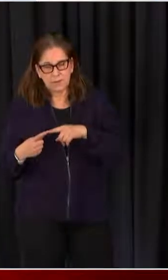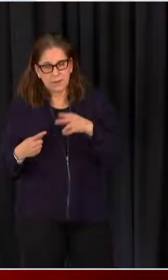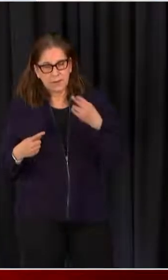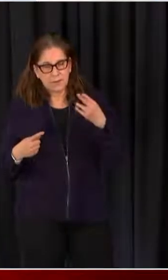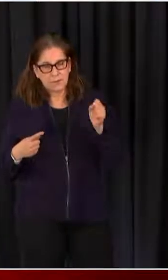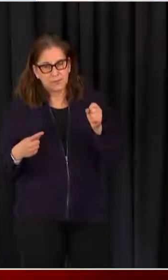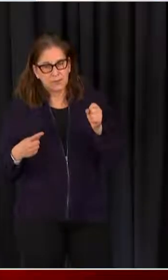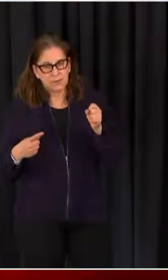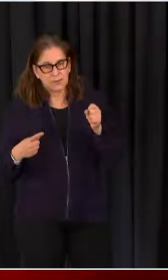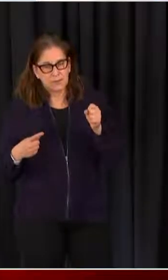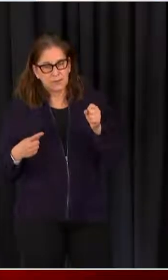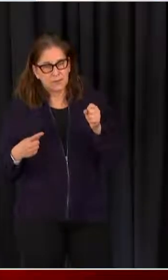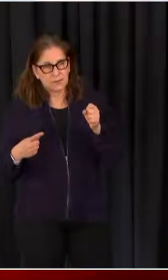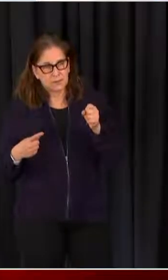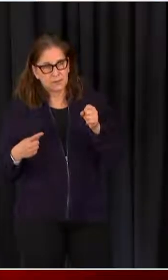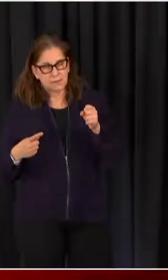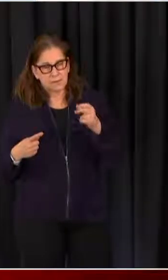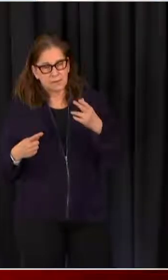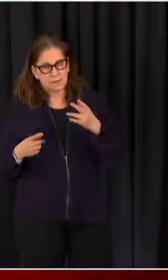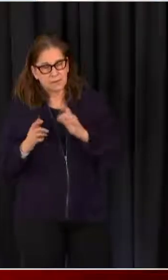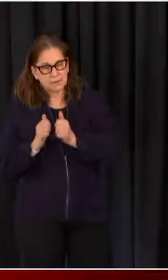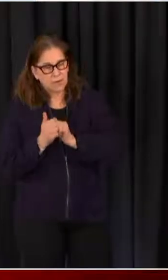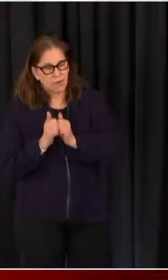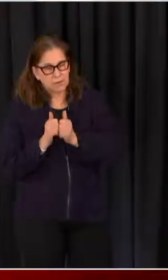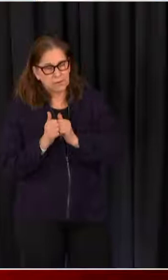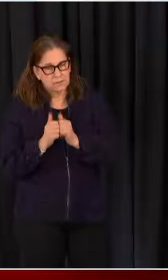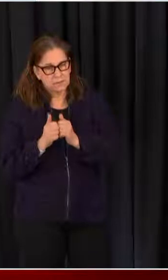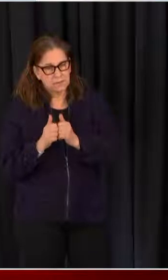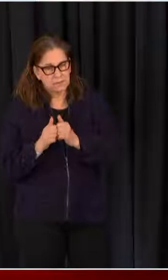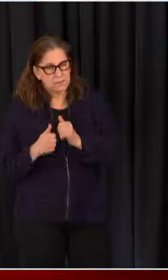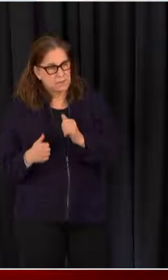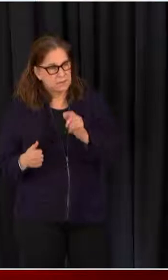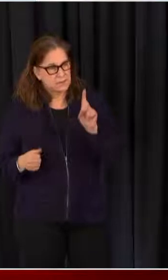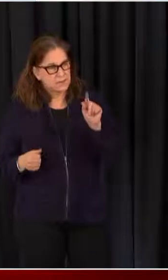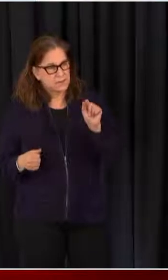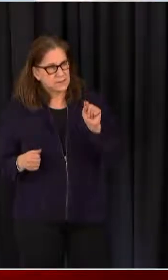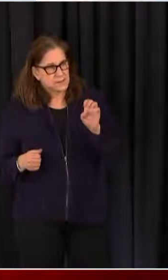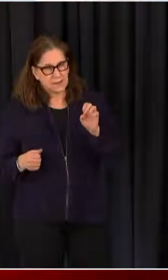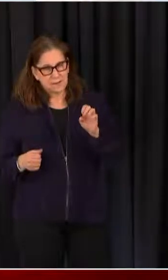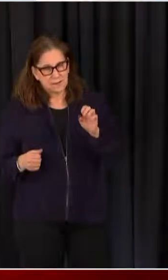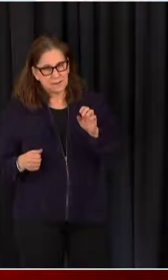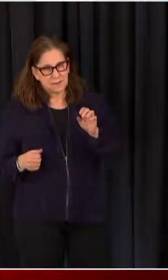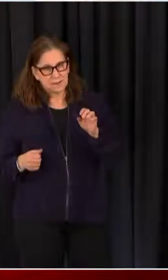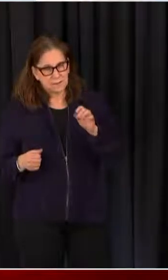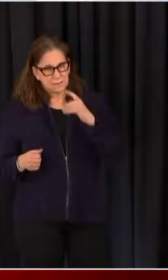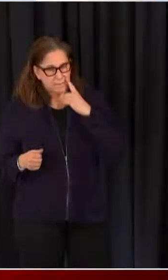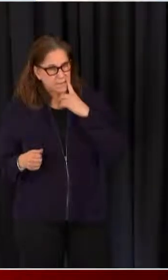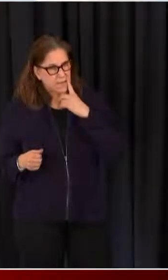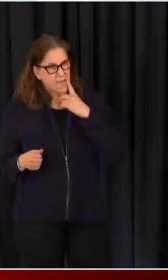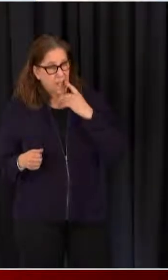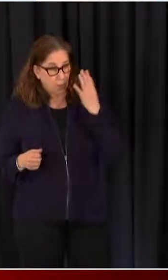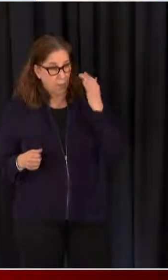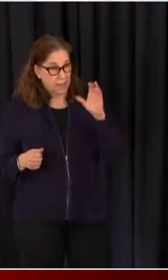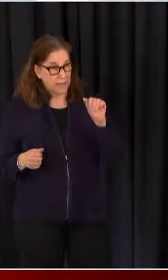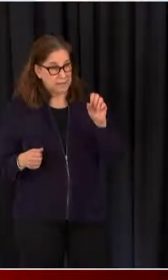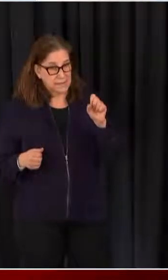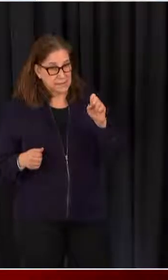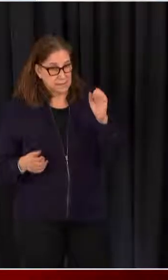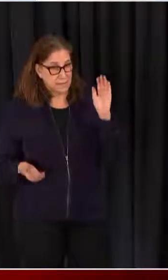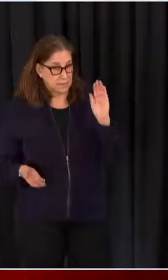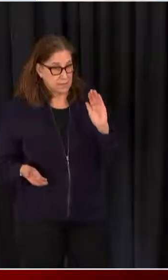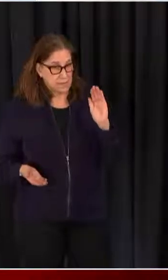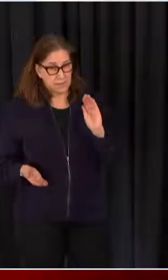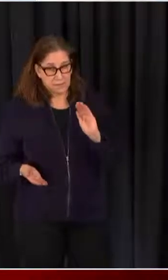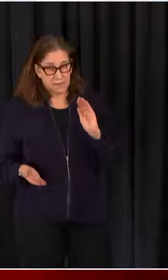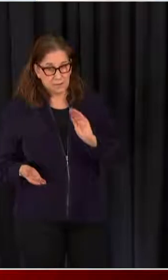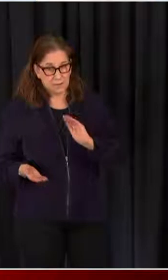other things are on the table and you're considering as cases have gone down from our holiday surge? And then a